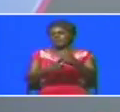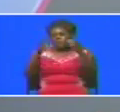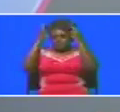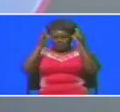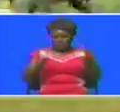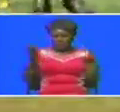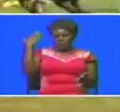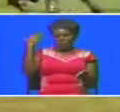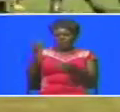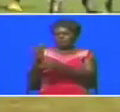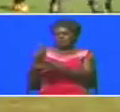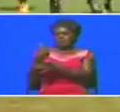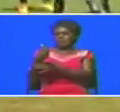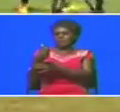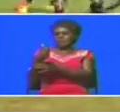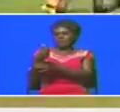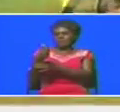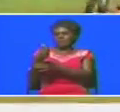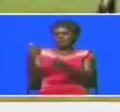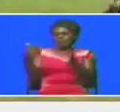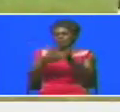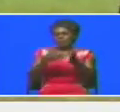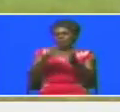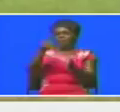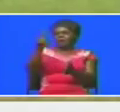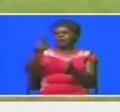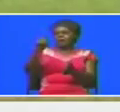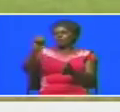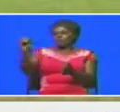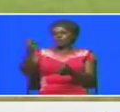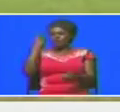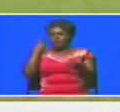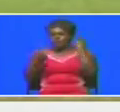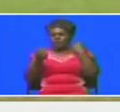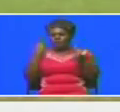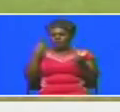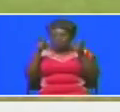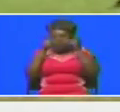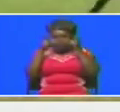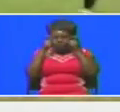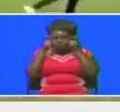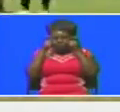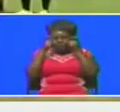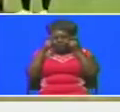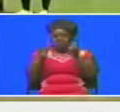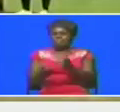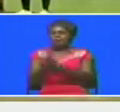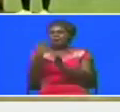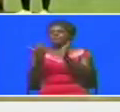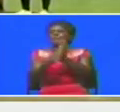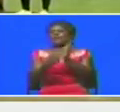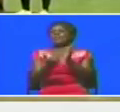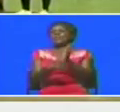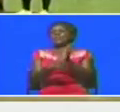made last Thursday saw the immediate suspension of Zoo Kericho and Nakumat FC from the league while causing chaos on the